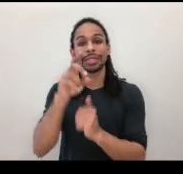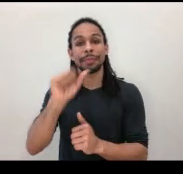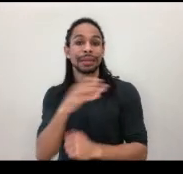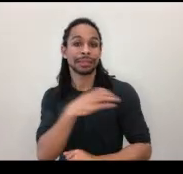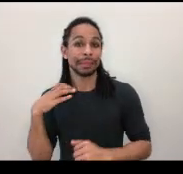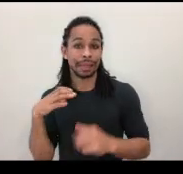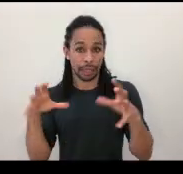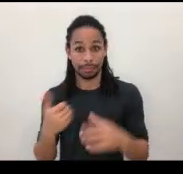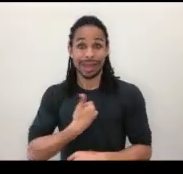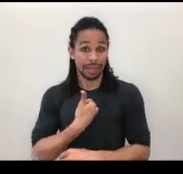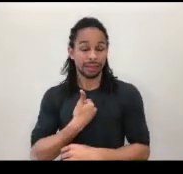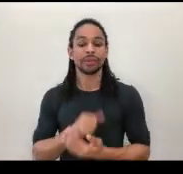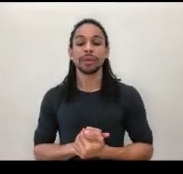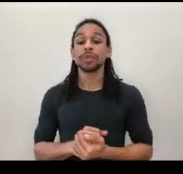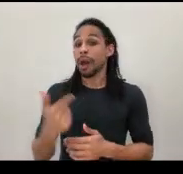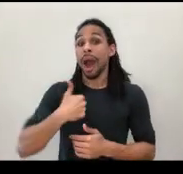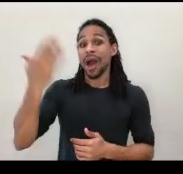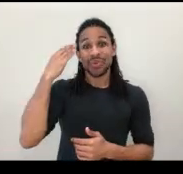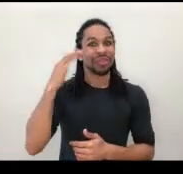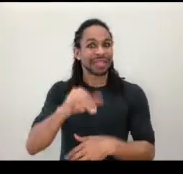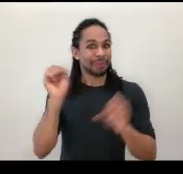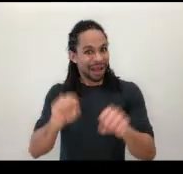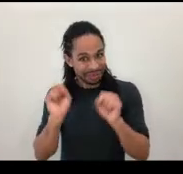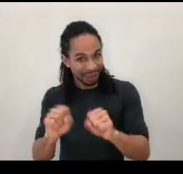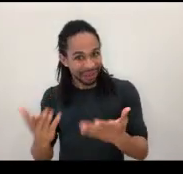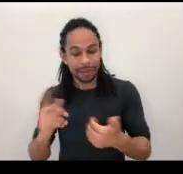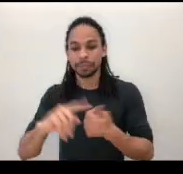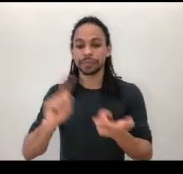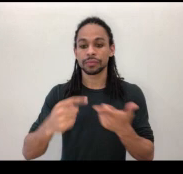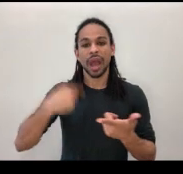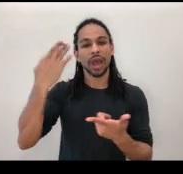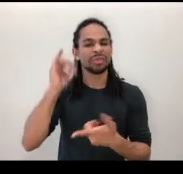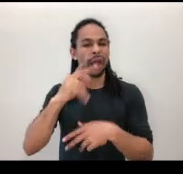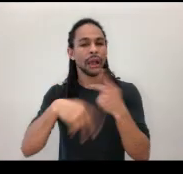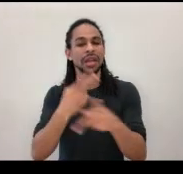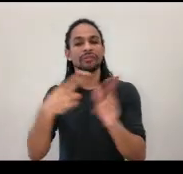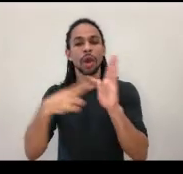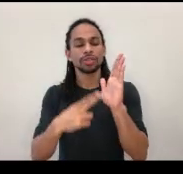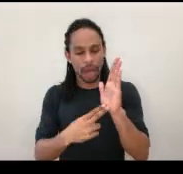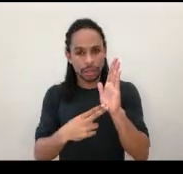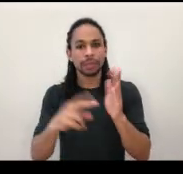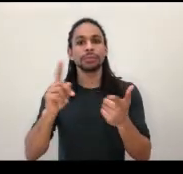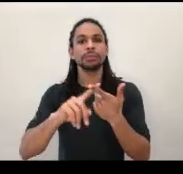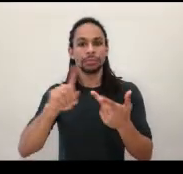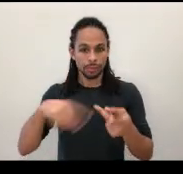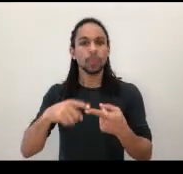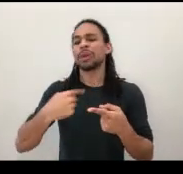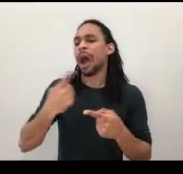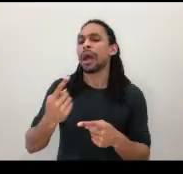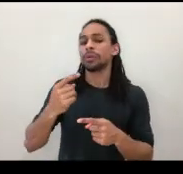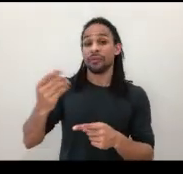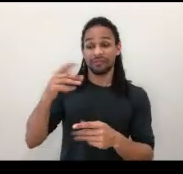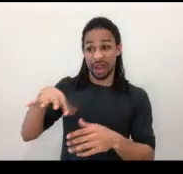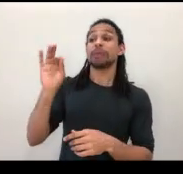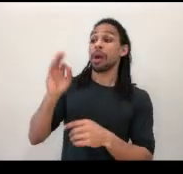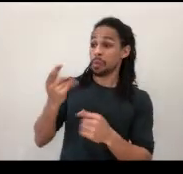Committee. And so I knew it could be done. I knew the type of contract once I knew what the approximate